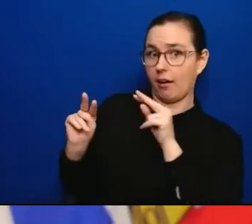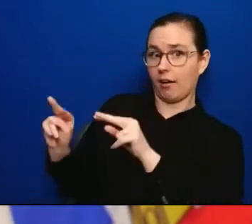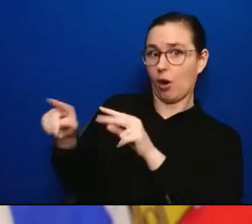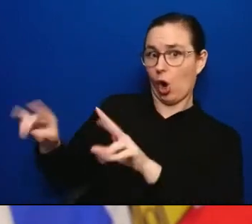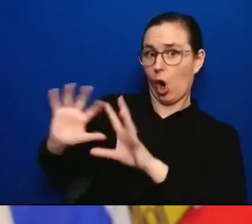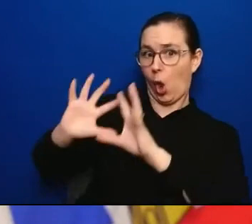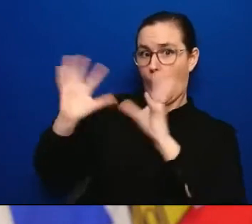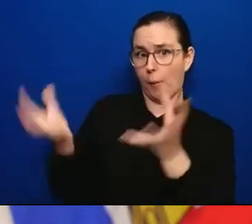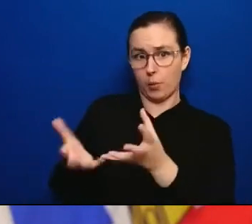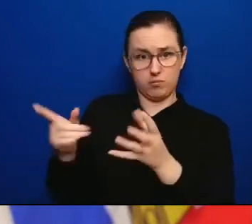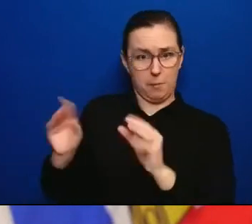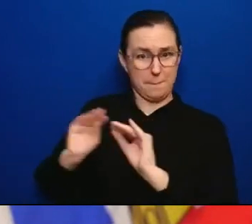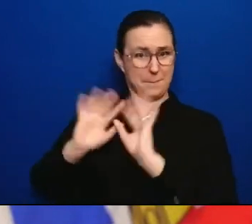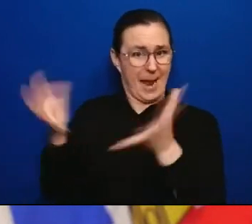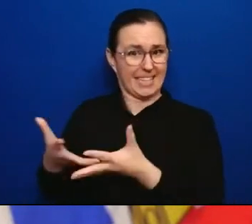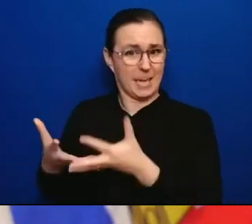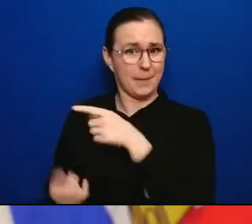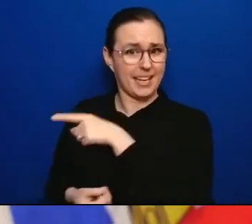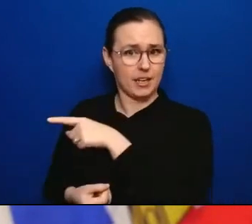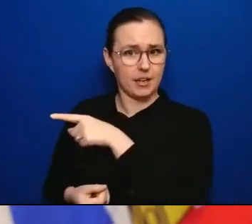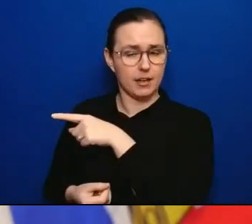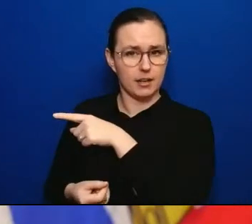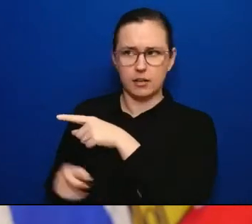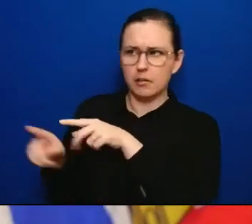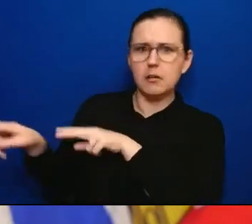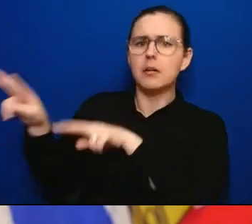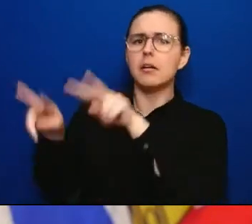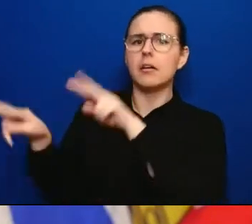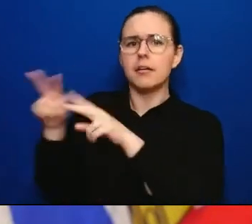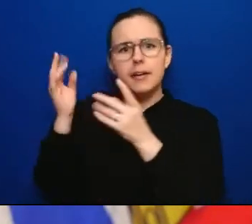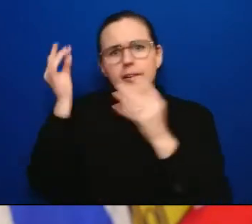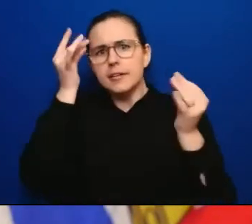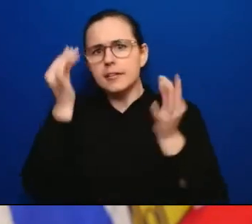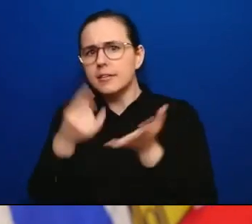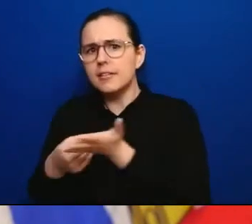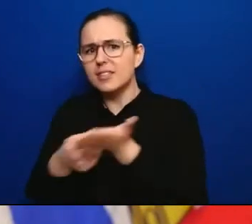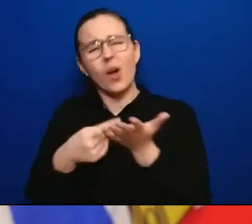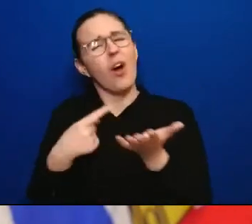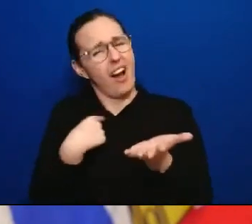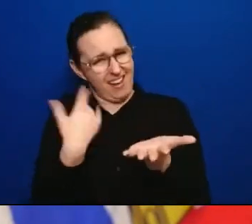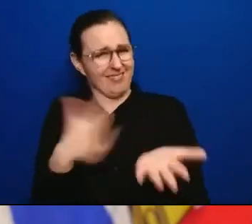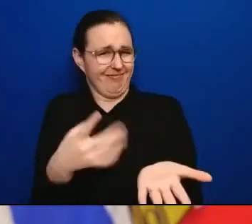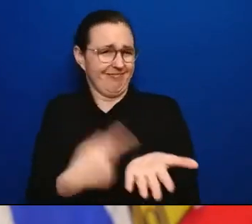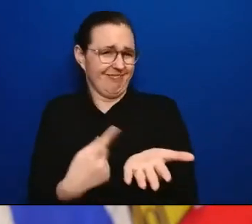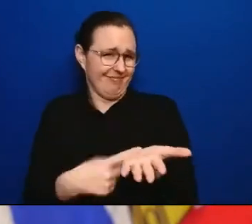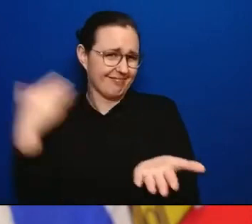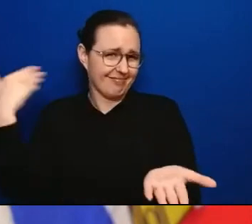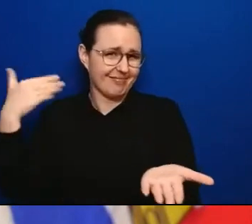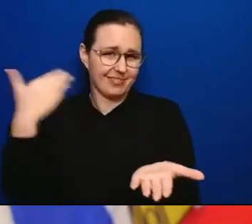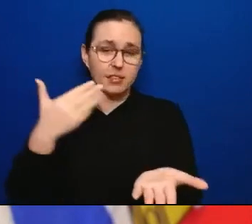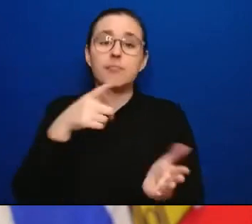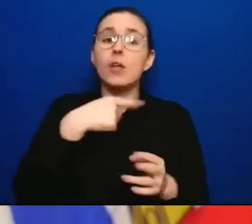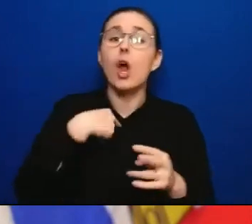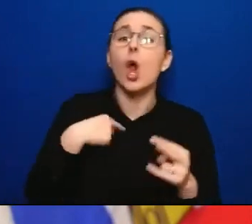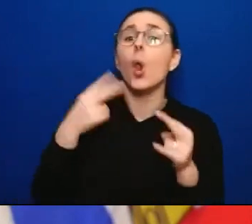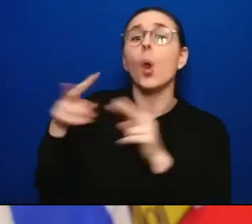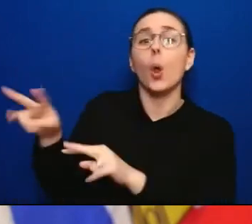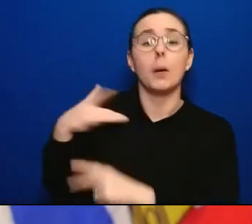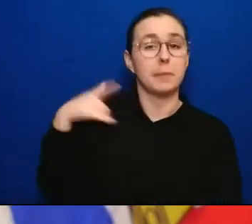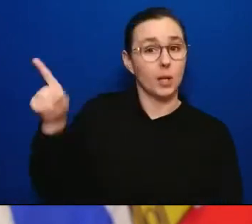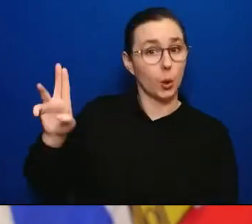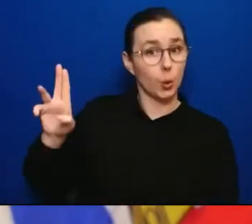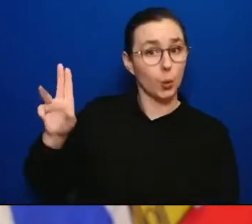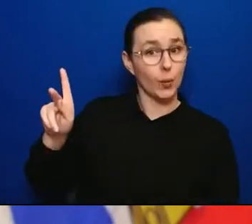and something that I'm also spend a lot of time working through and thinking through, and I've talked about this many times, how we look at what's happening in the